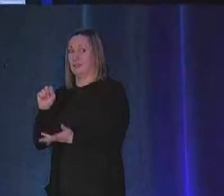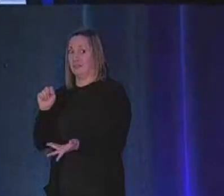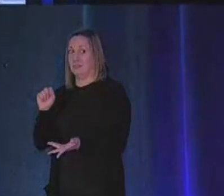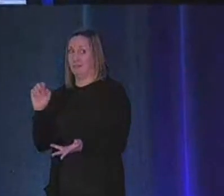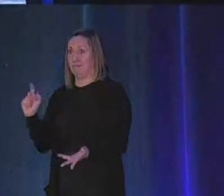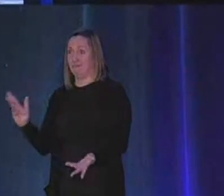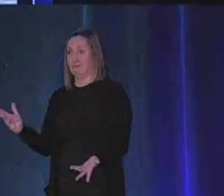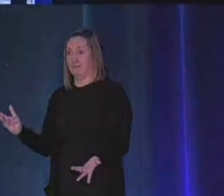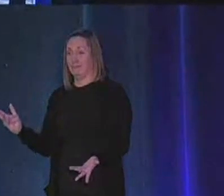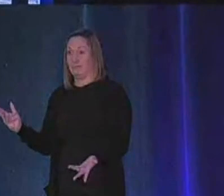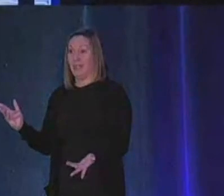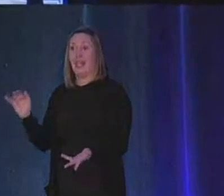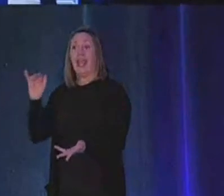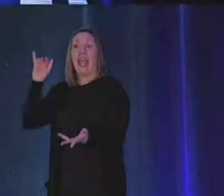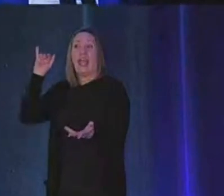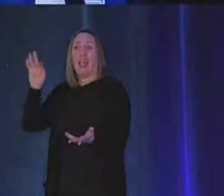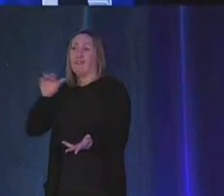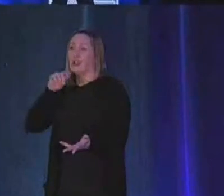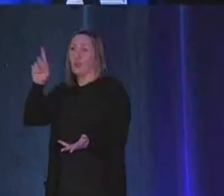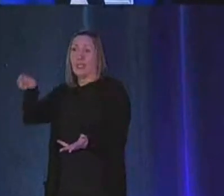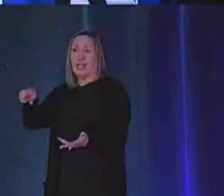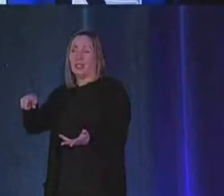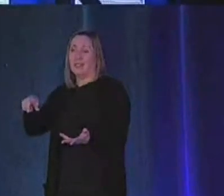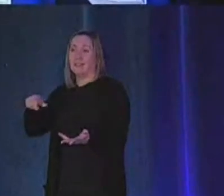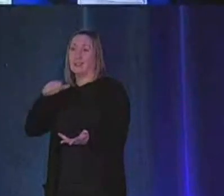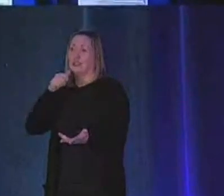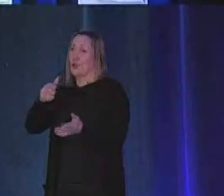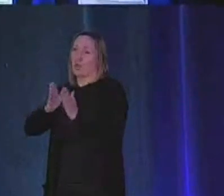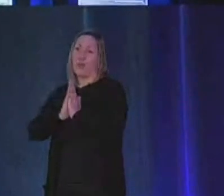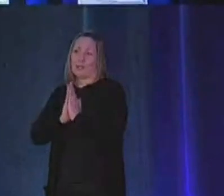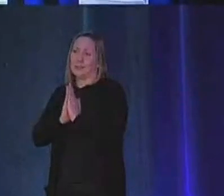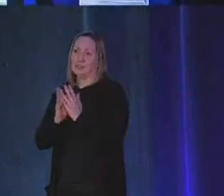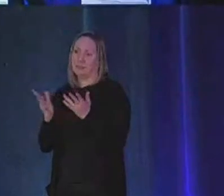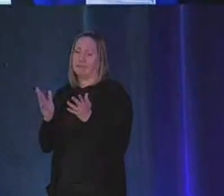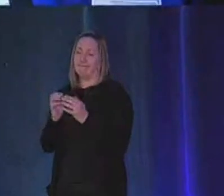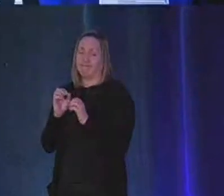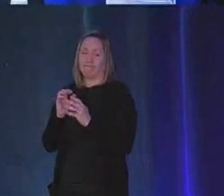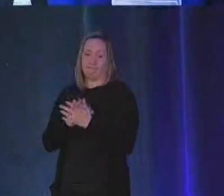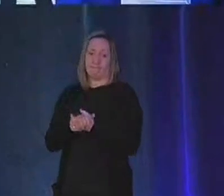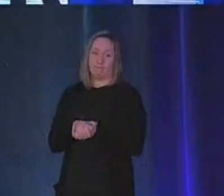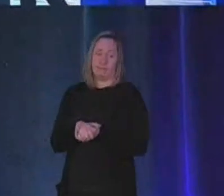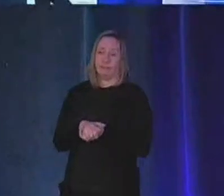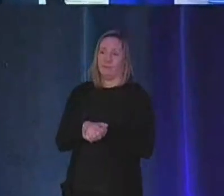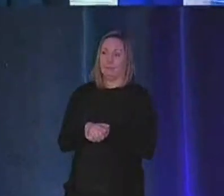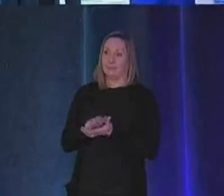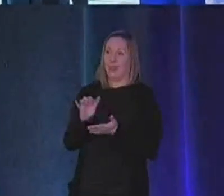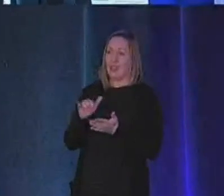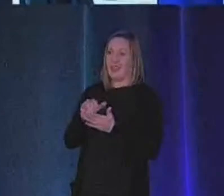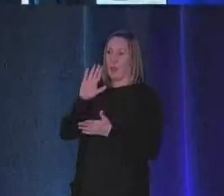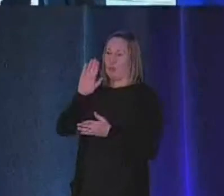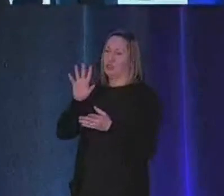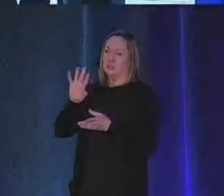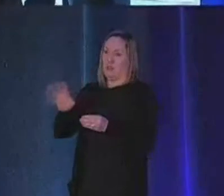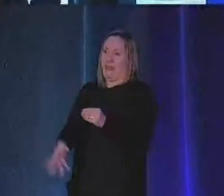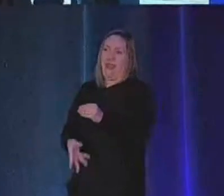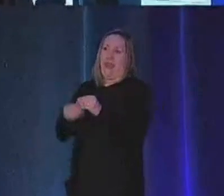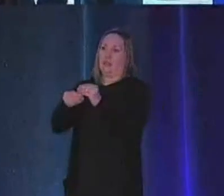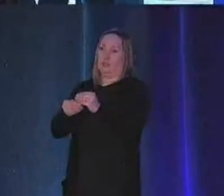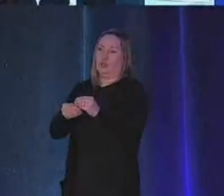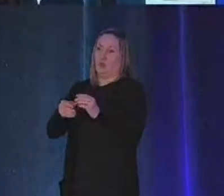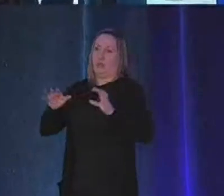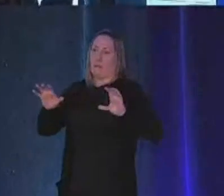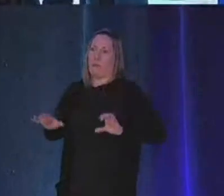Okay? If you don't need it, don't request it. All right? This is going to add to the